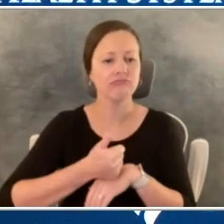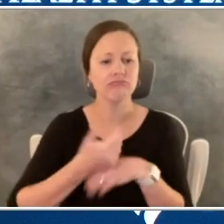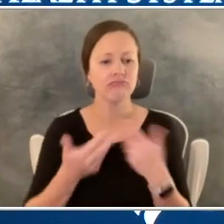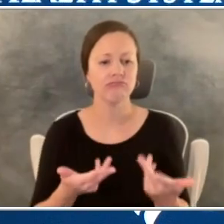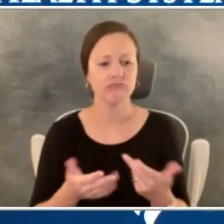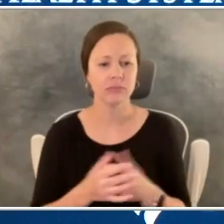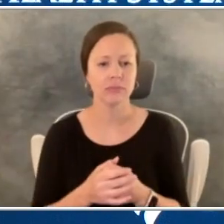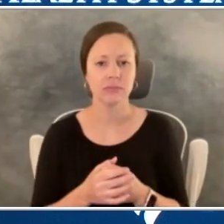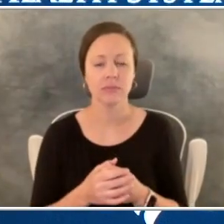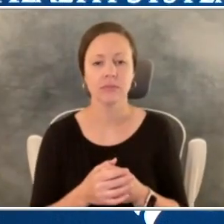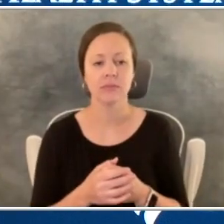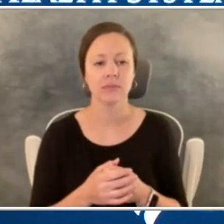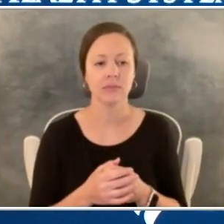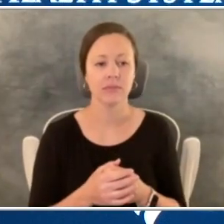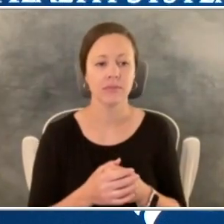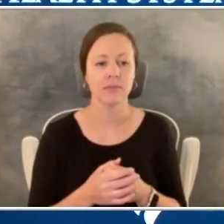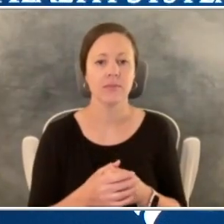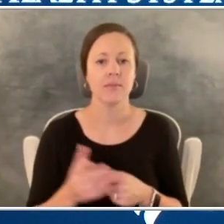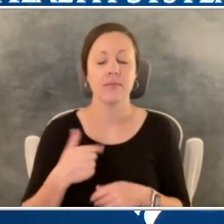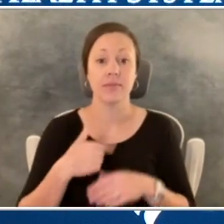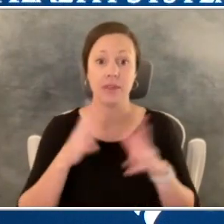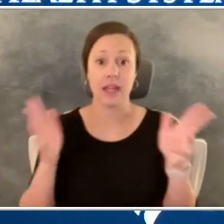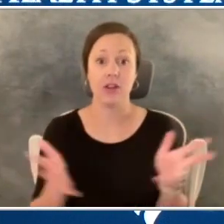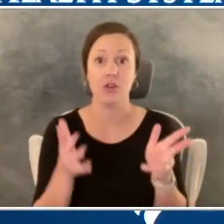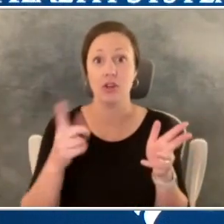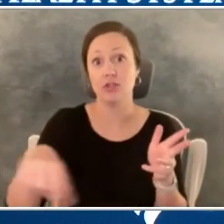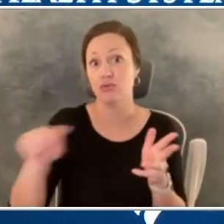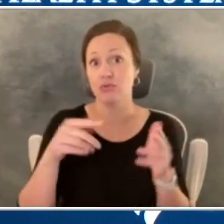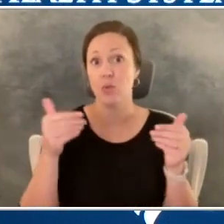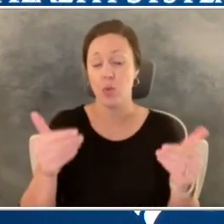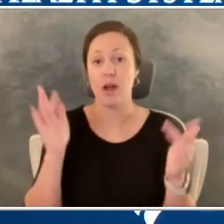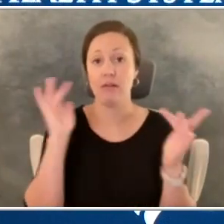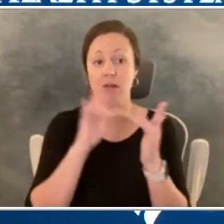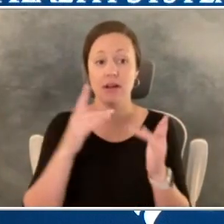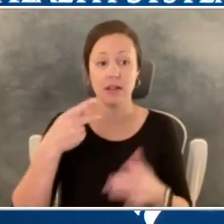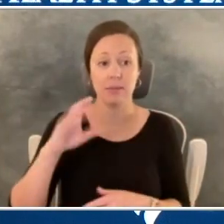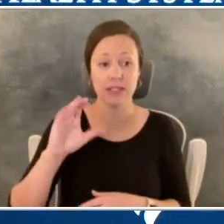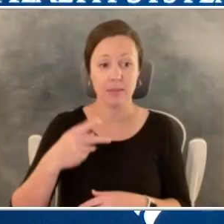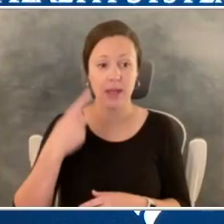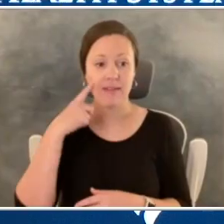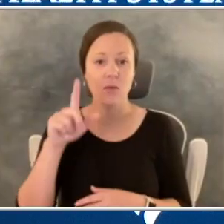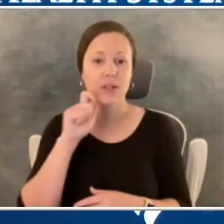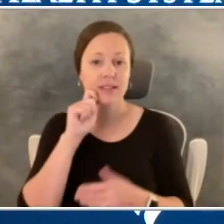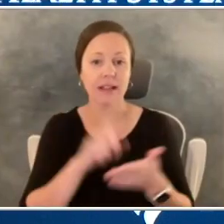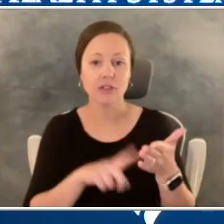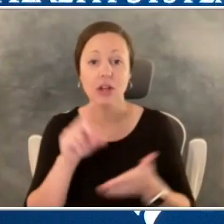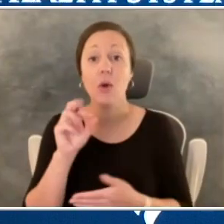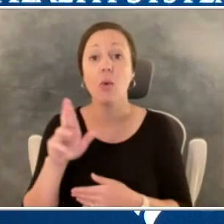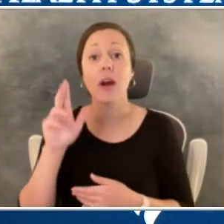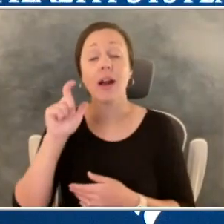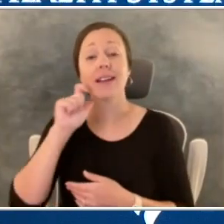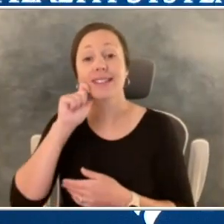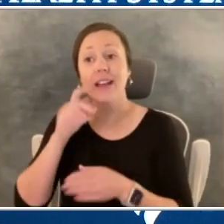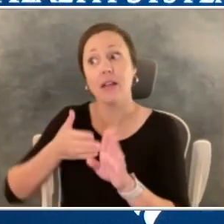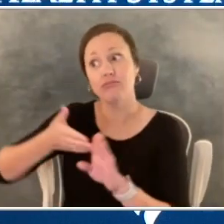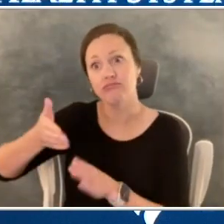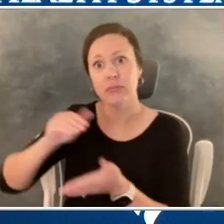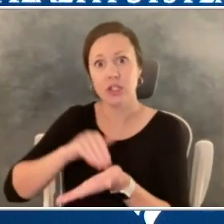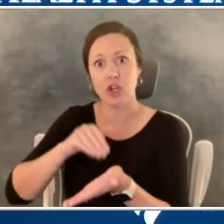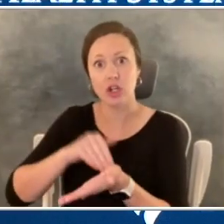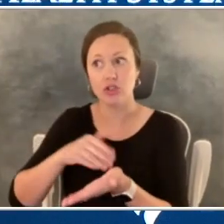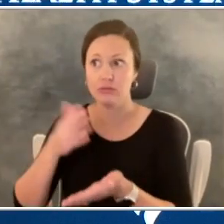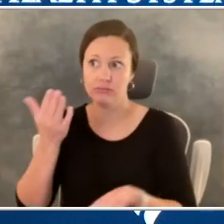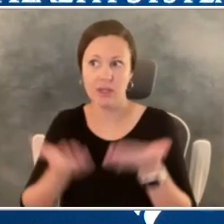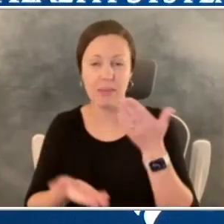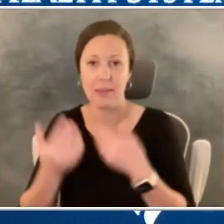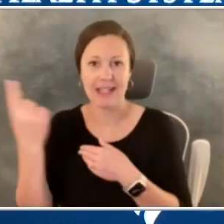encourage any patient to contact their primary care physician for a skin check or a dermatologist. They may have a known dermatologist within